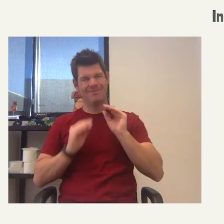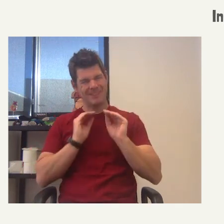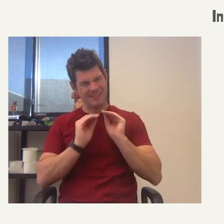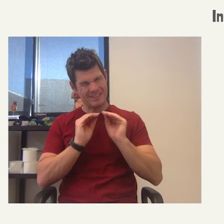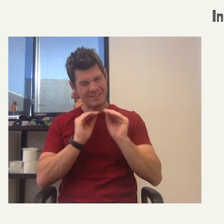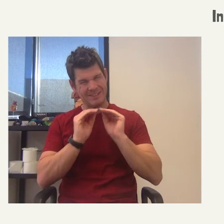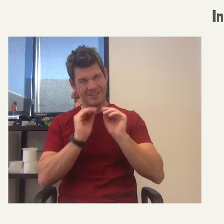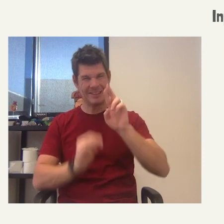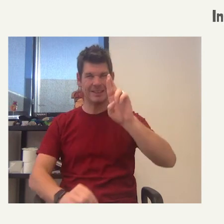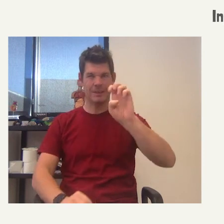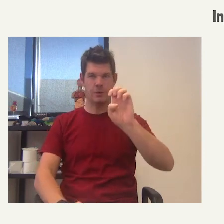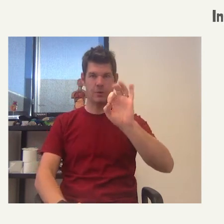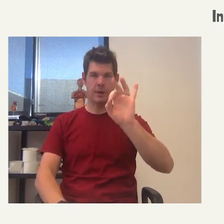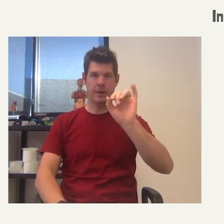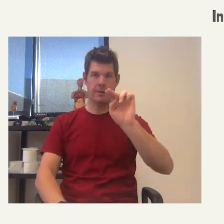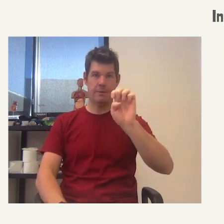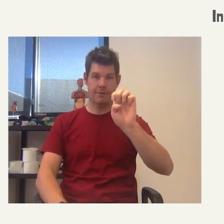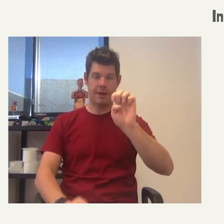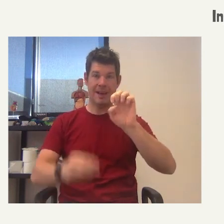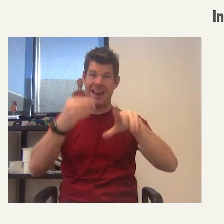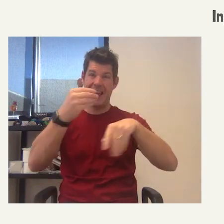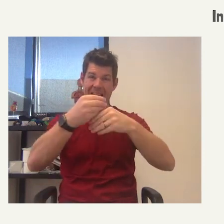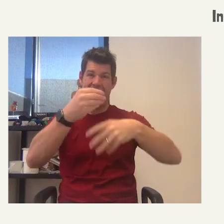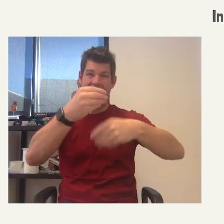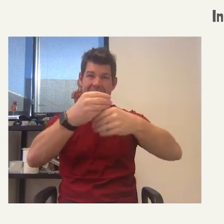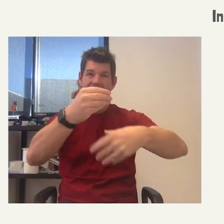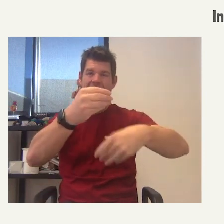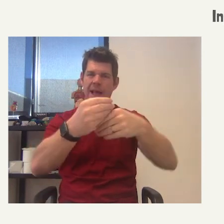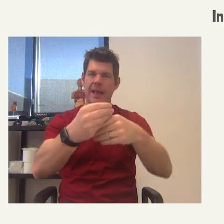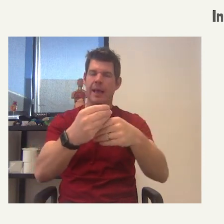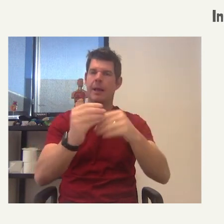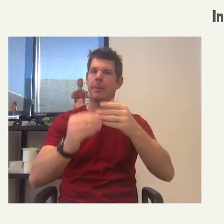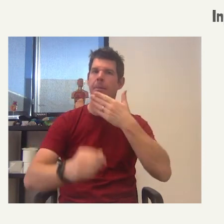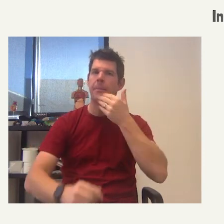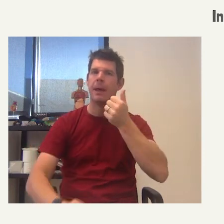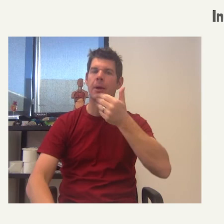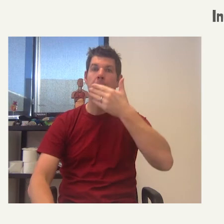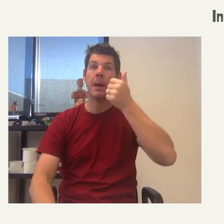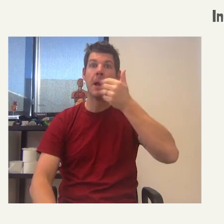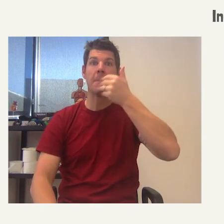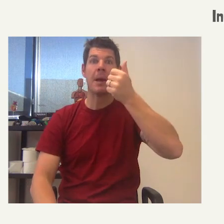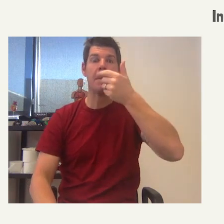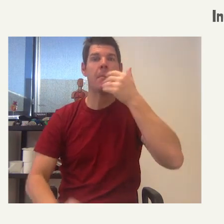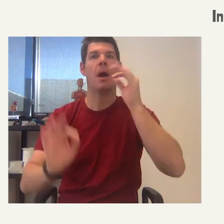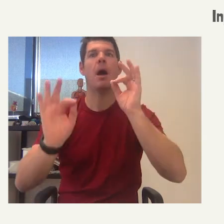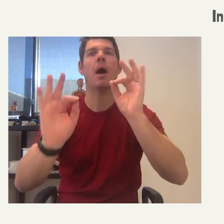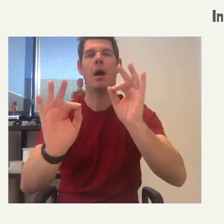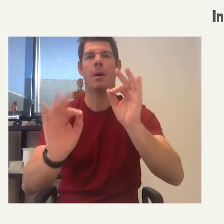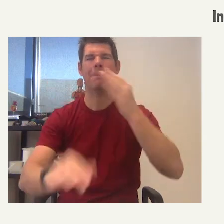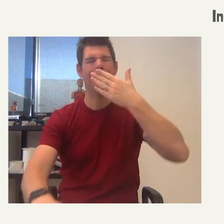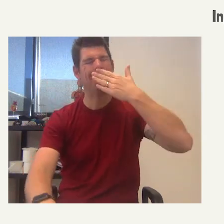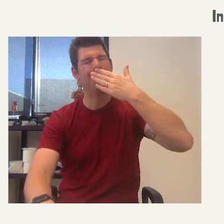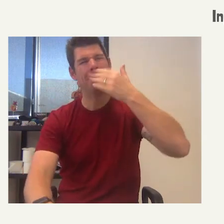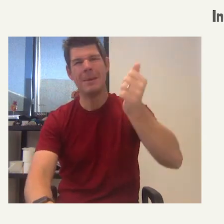can refine it, so that we can add new features, so that we can add multiple things to it that will account